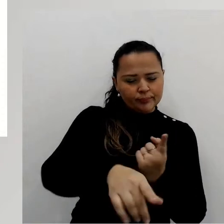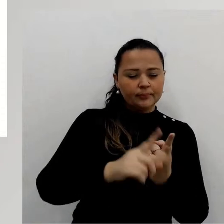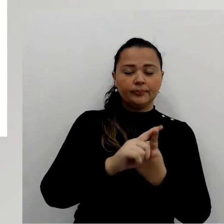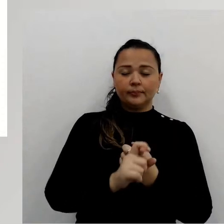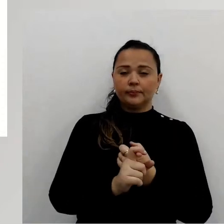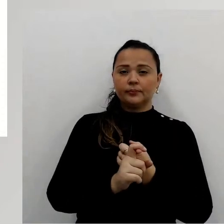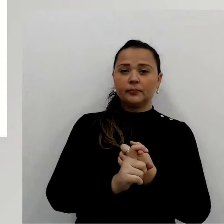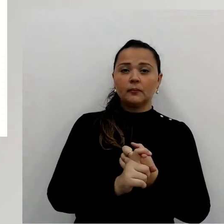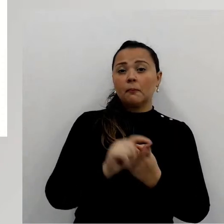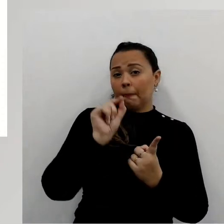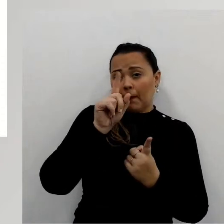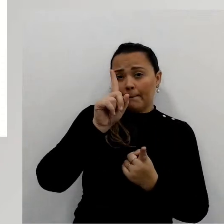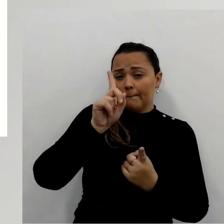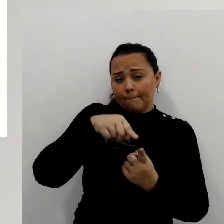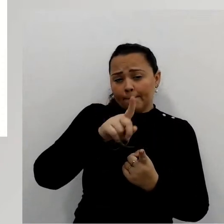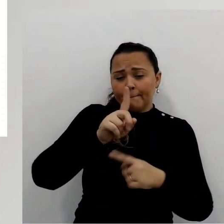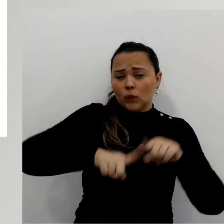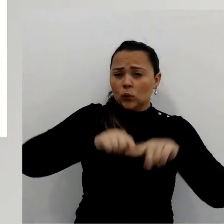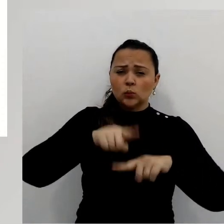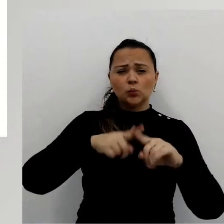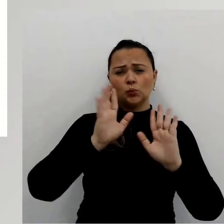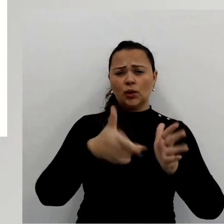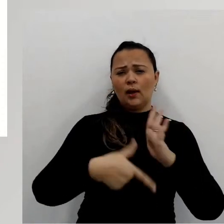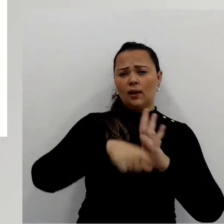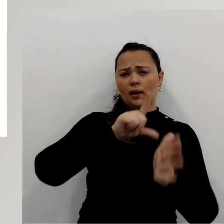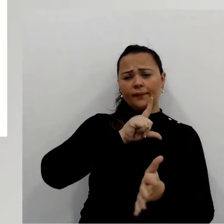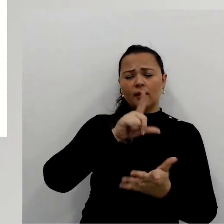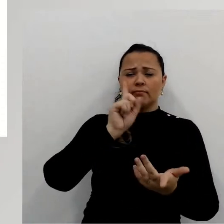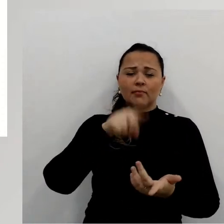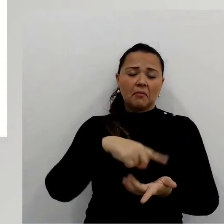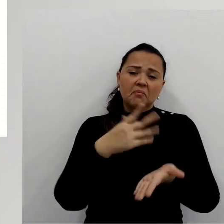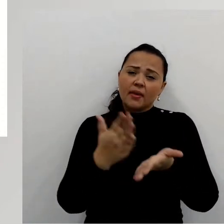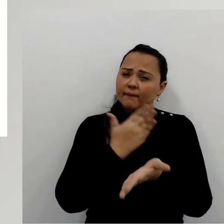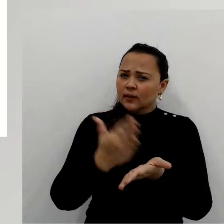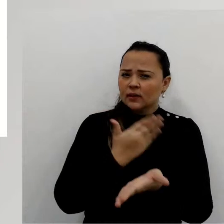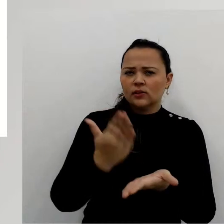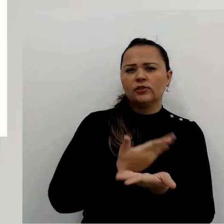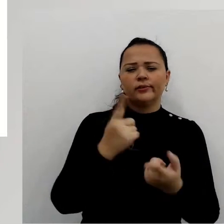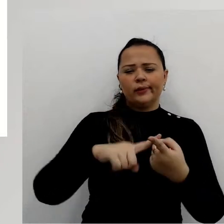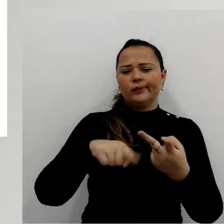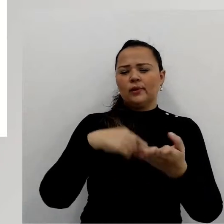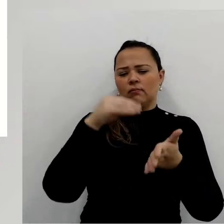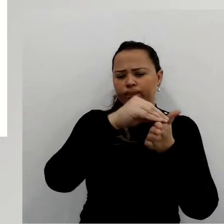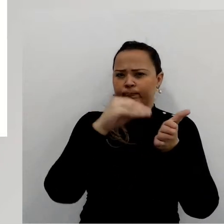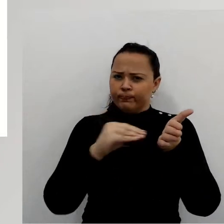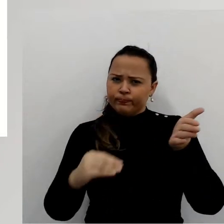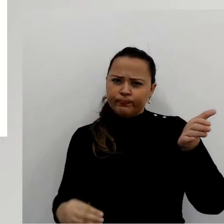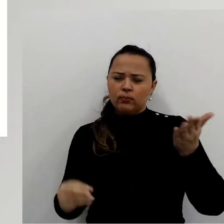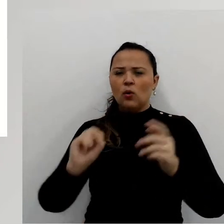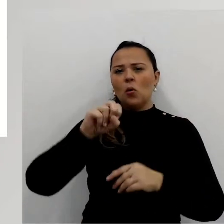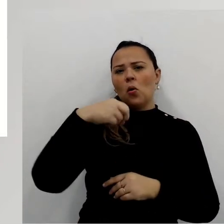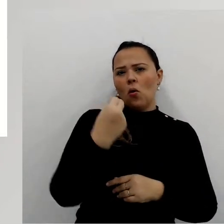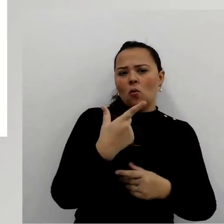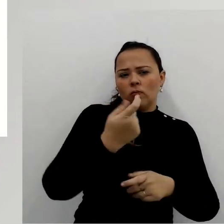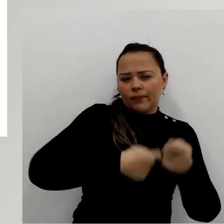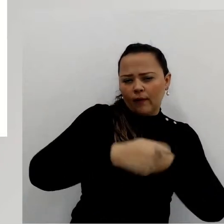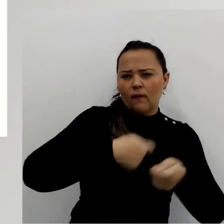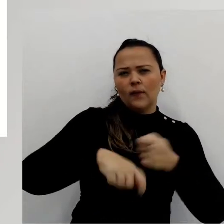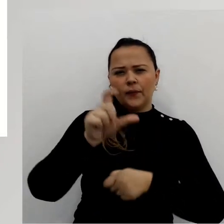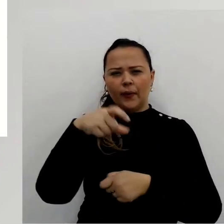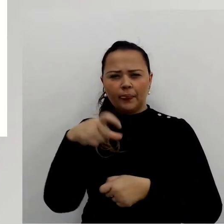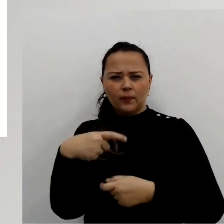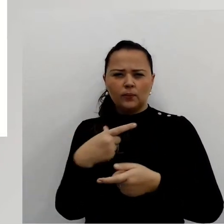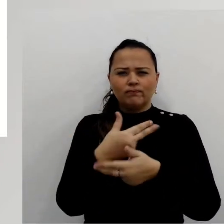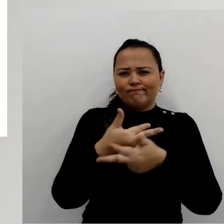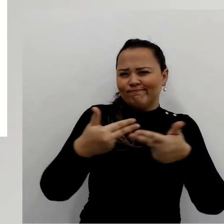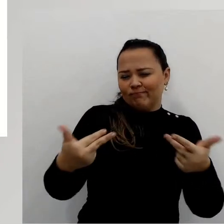a magazine, a catalog, maybe business cards, letterheads, even newspapers, although not as